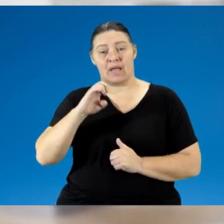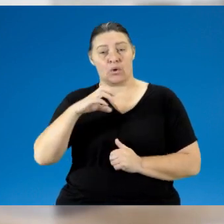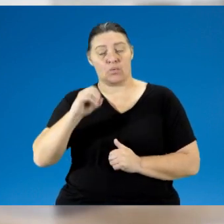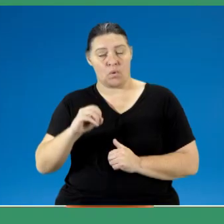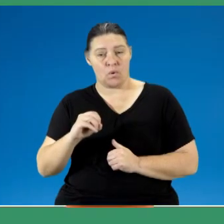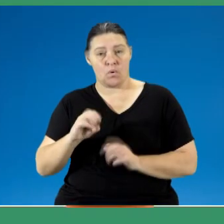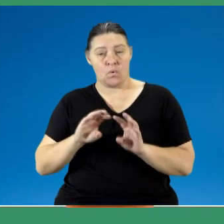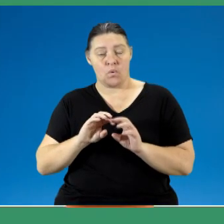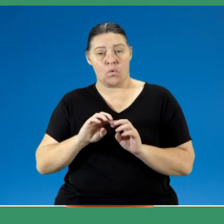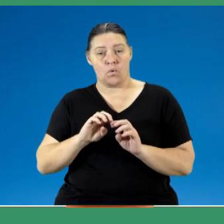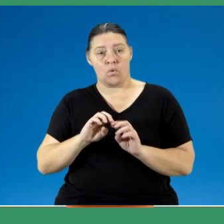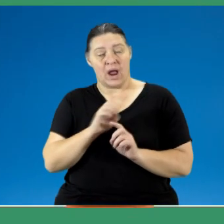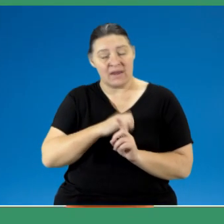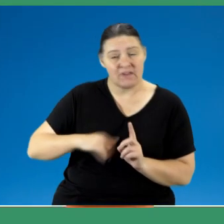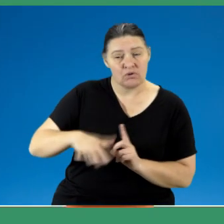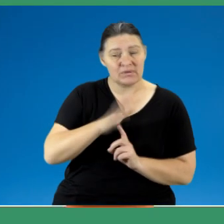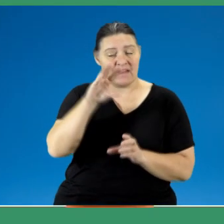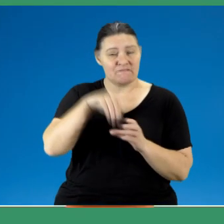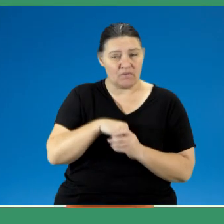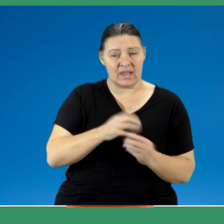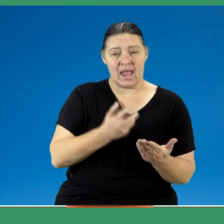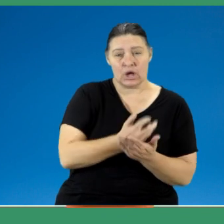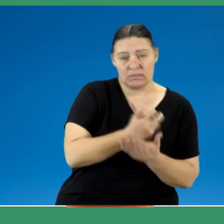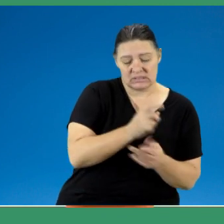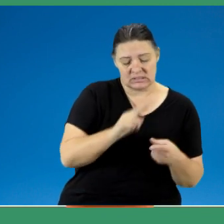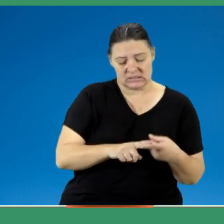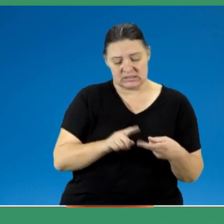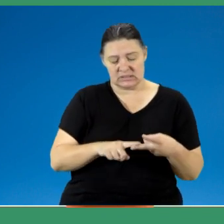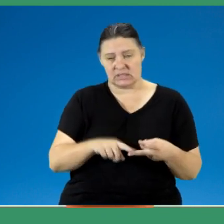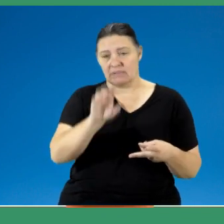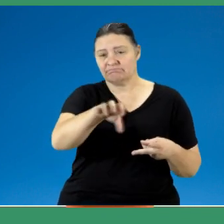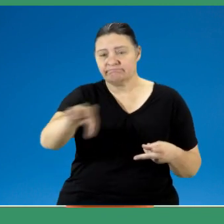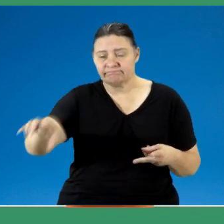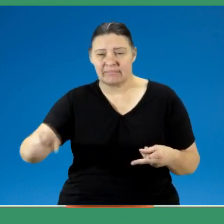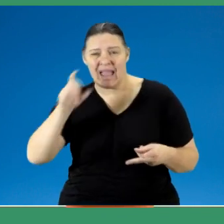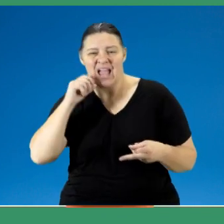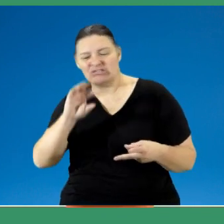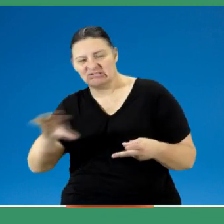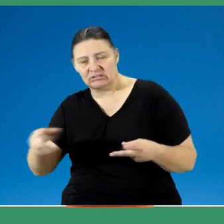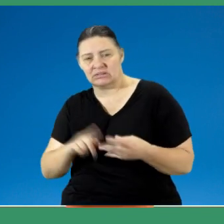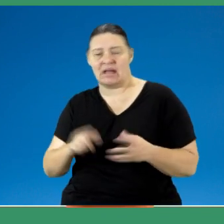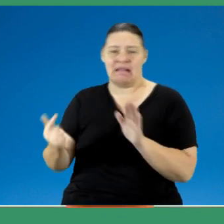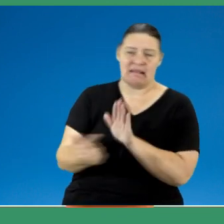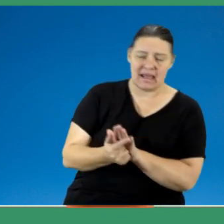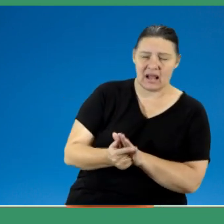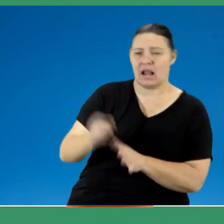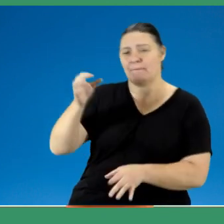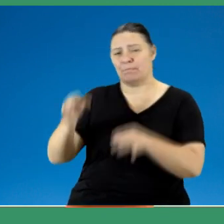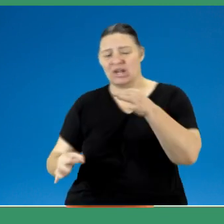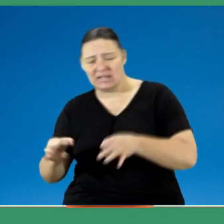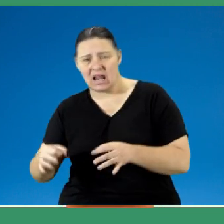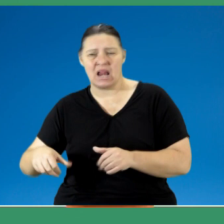The macro environment factors include economic, demographic, legal, political,